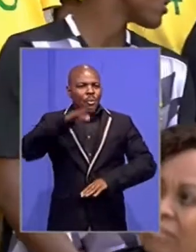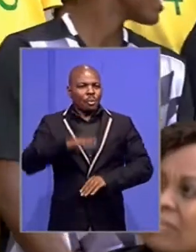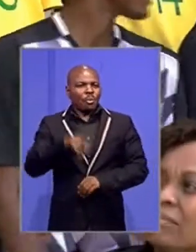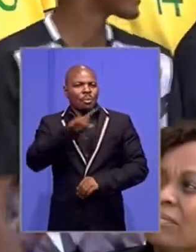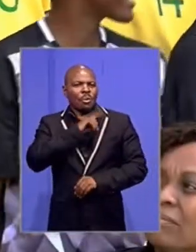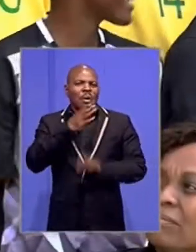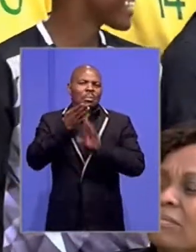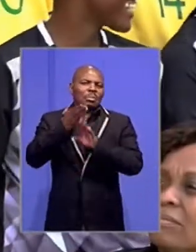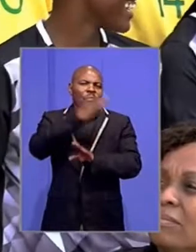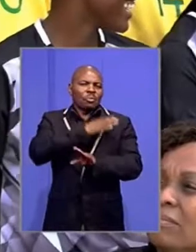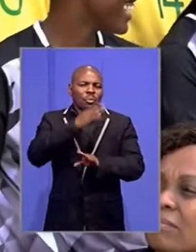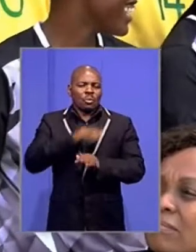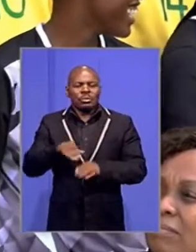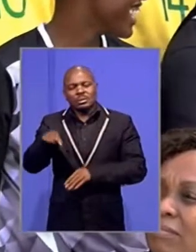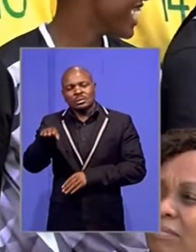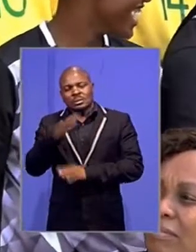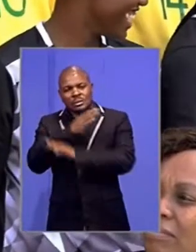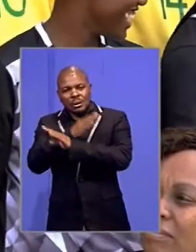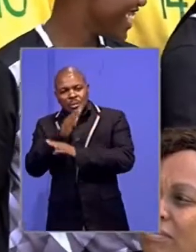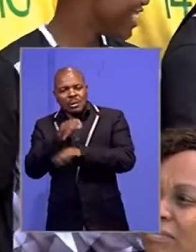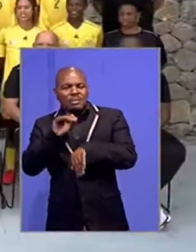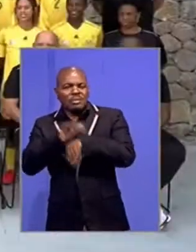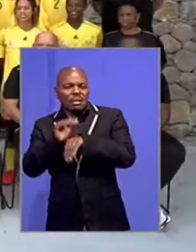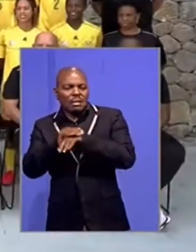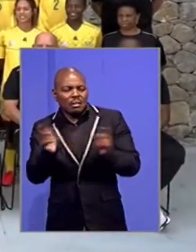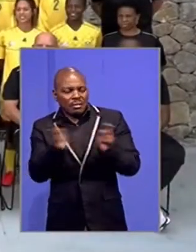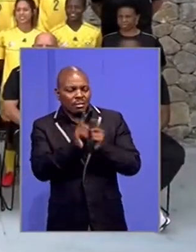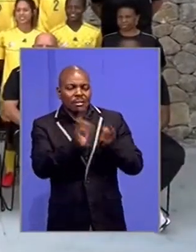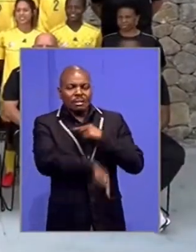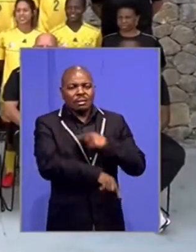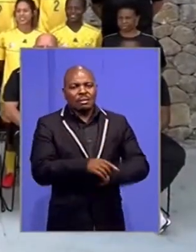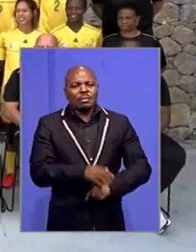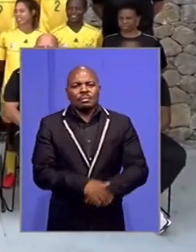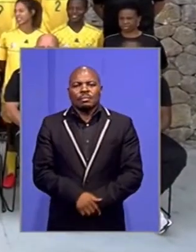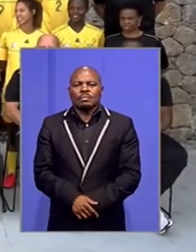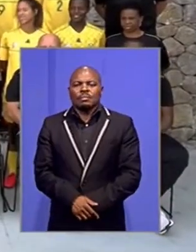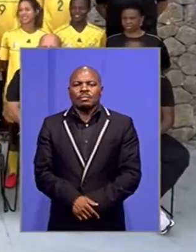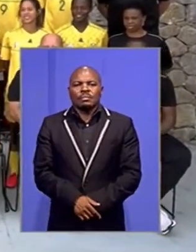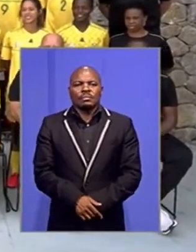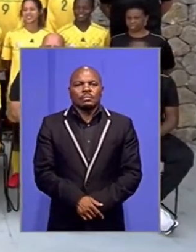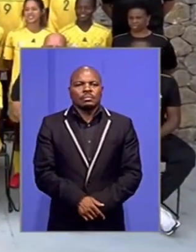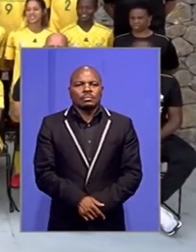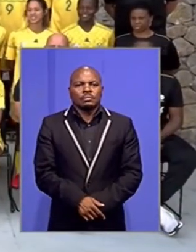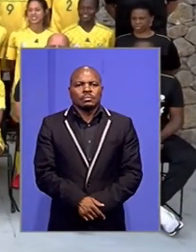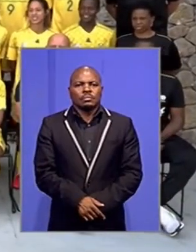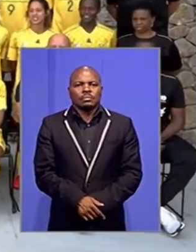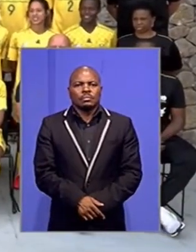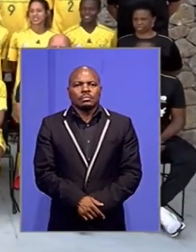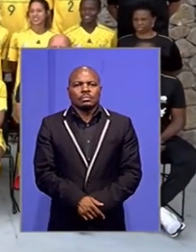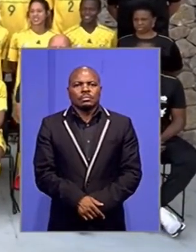tahlelo kgahlanong le Zambia papading ya setswalle ya matjhaba. Lebohang SABC News, Algiers, Algeria.